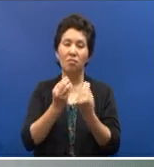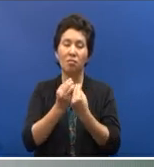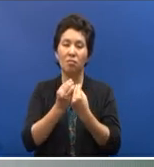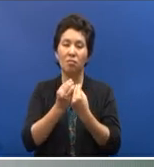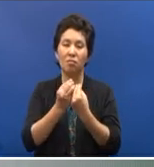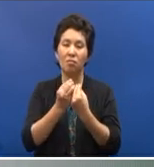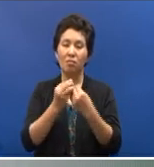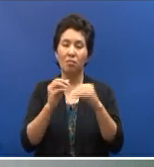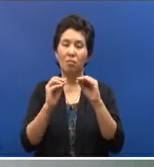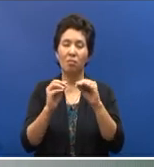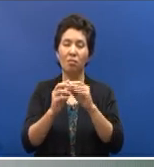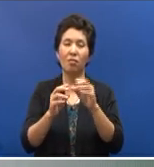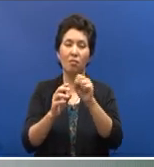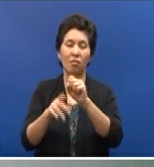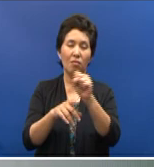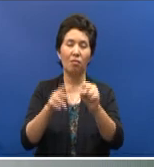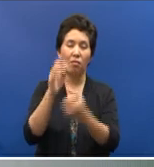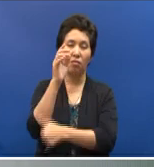lines, states are much